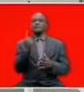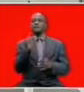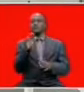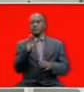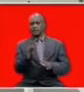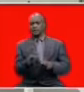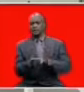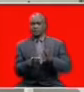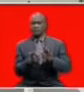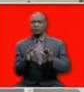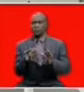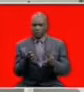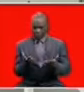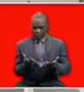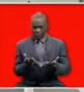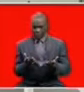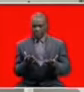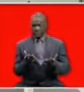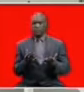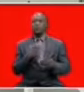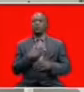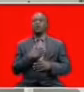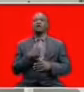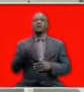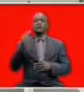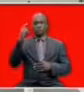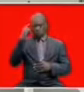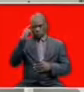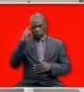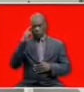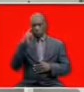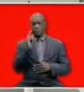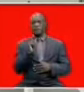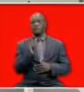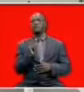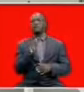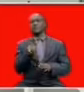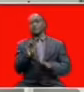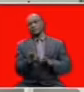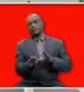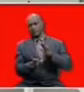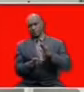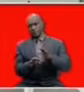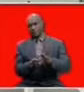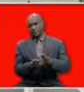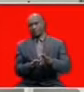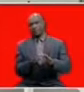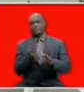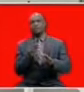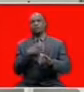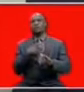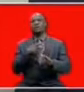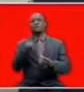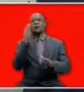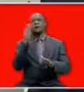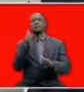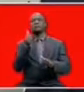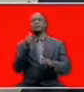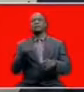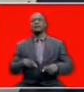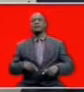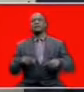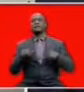about, you know, in those times. So I just want us to take us through, you know, these are steps that one has to take for a breakthrough. Thank